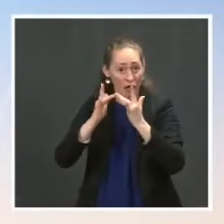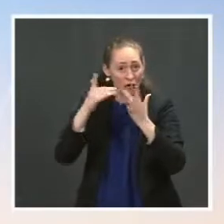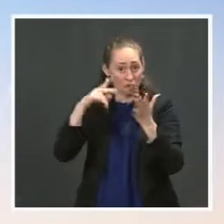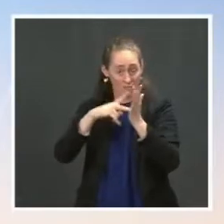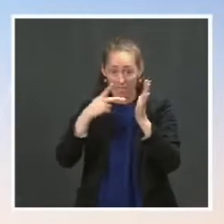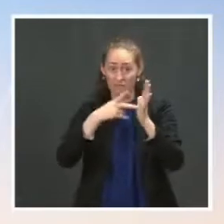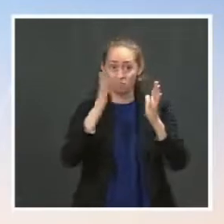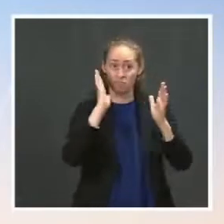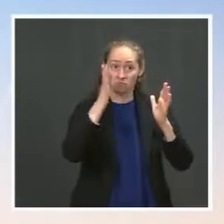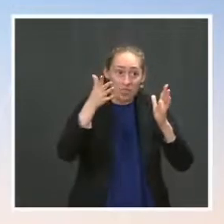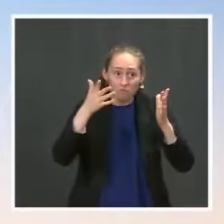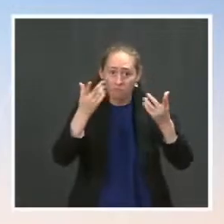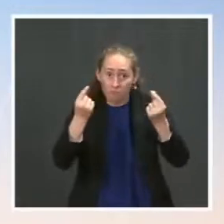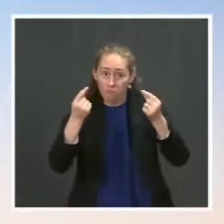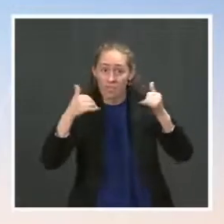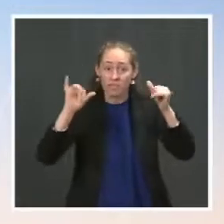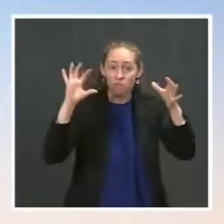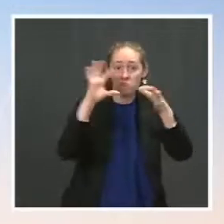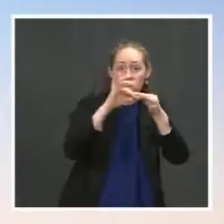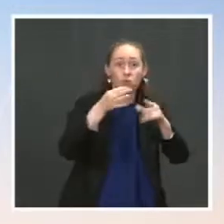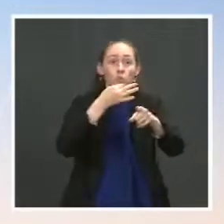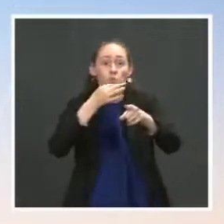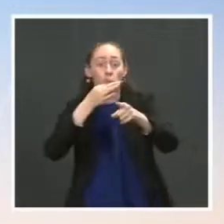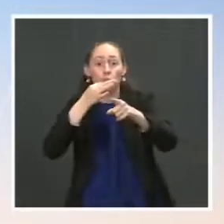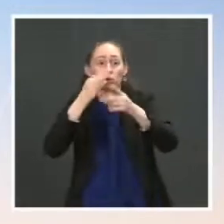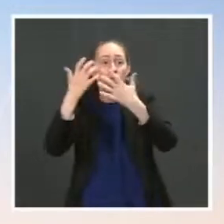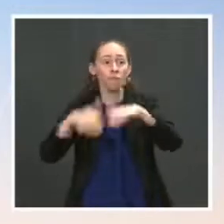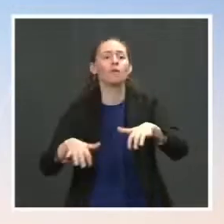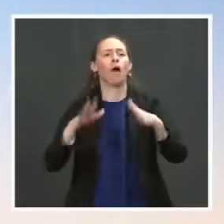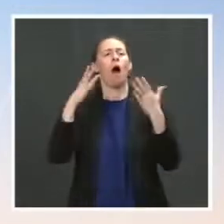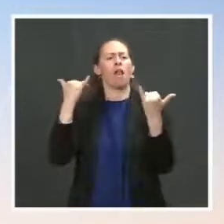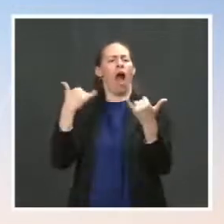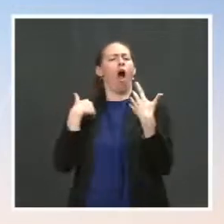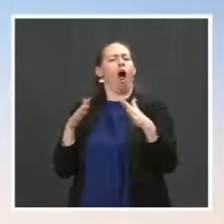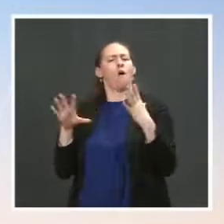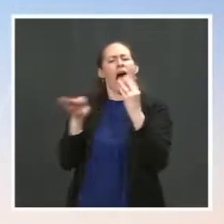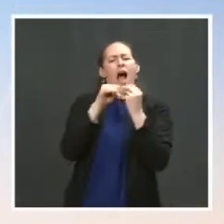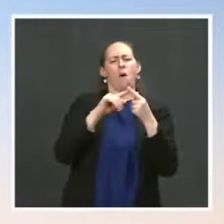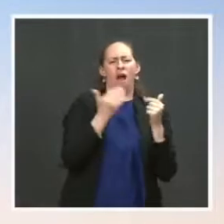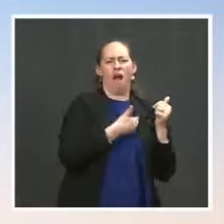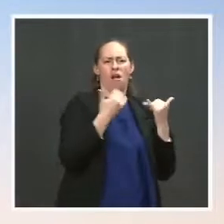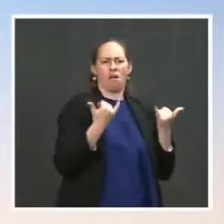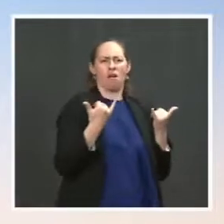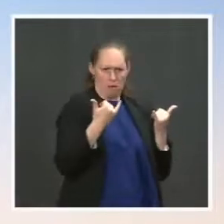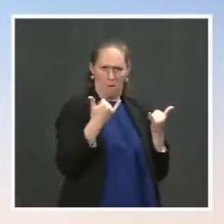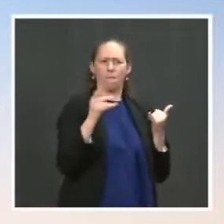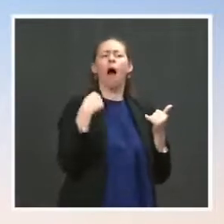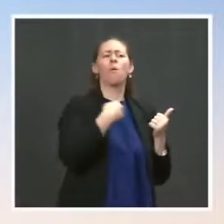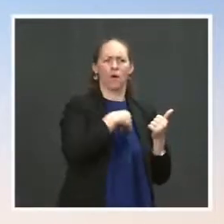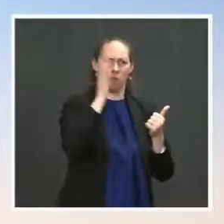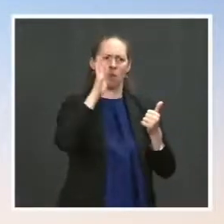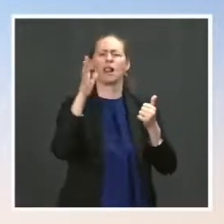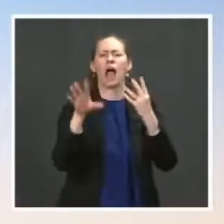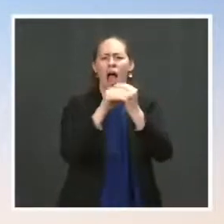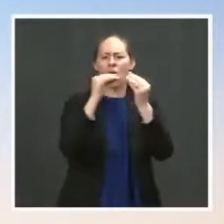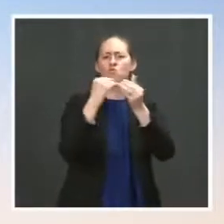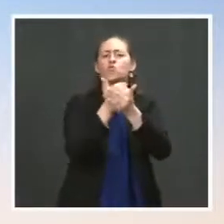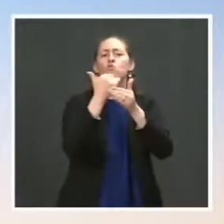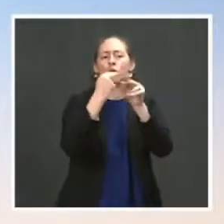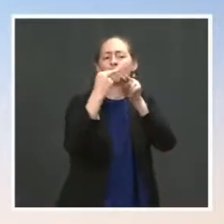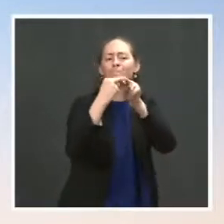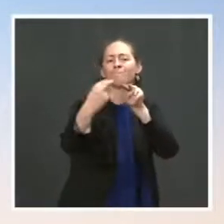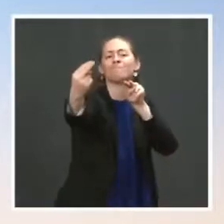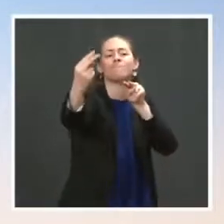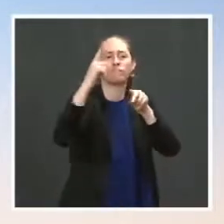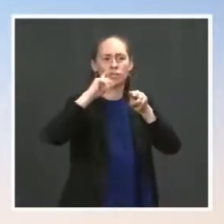a lot, first of all, to what we've already got. But we can build new routes with the resources that are here. It's not the end of the story, but it's a